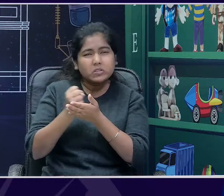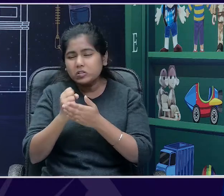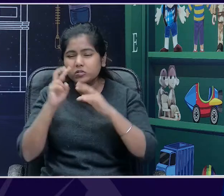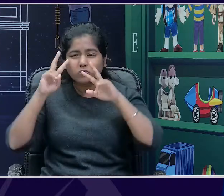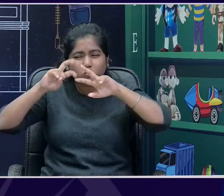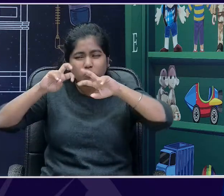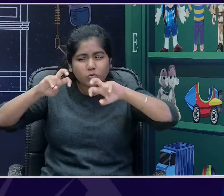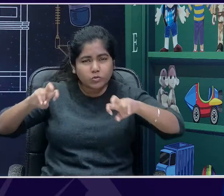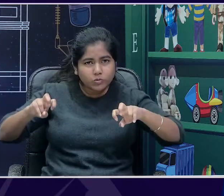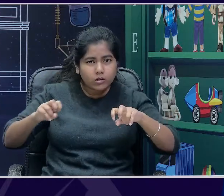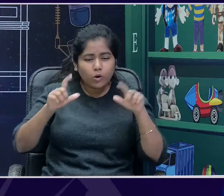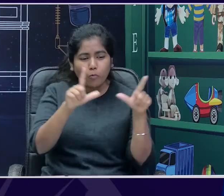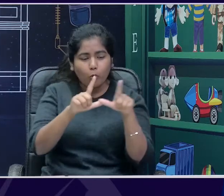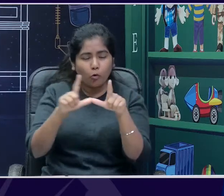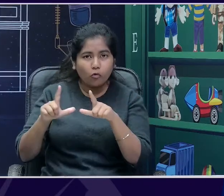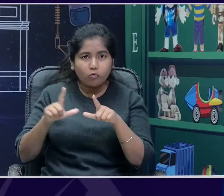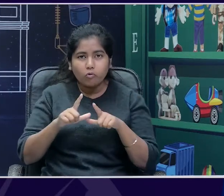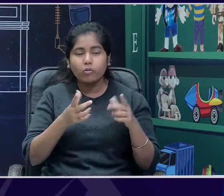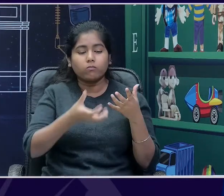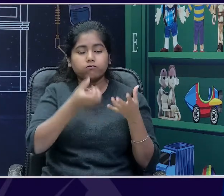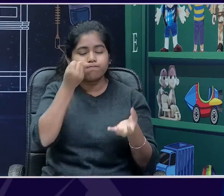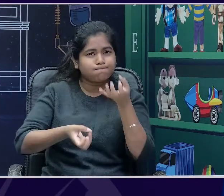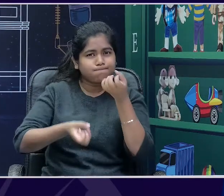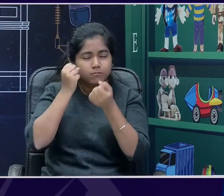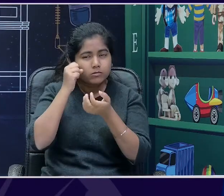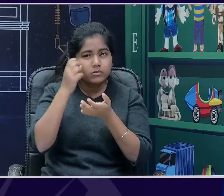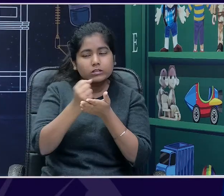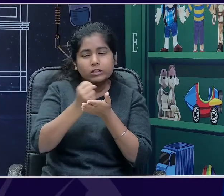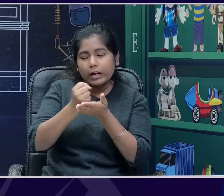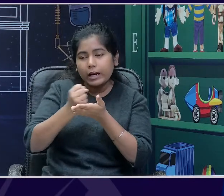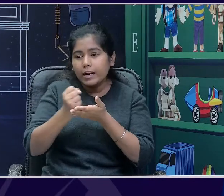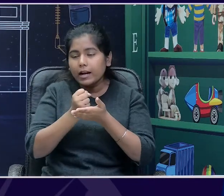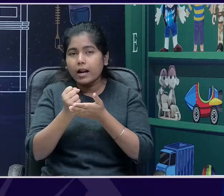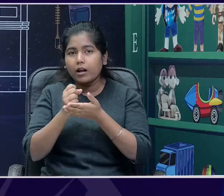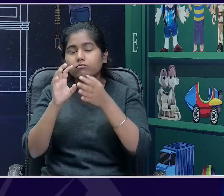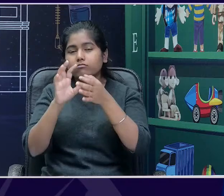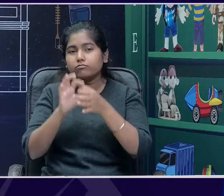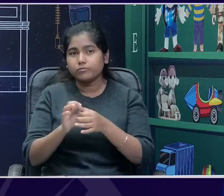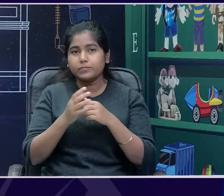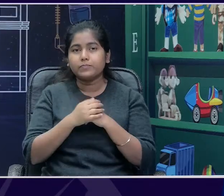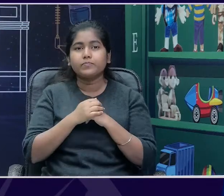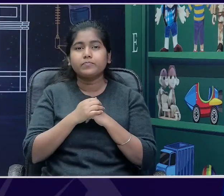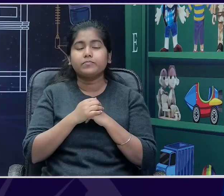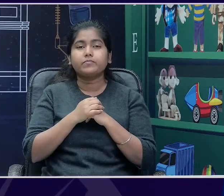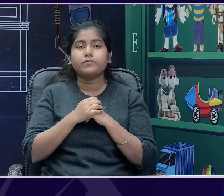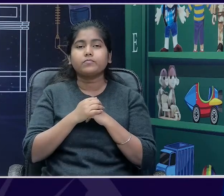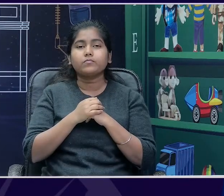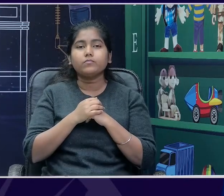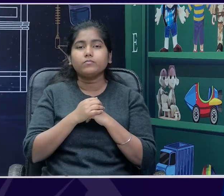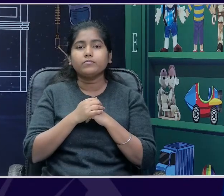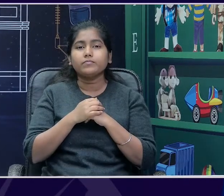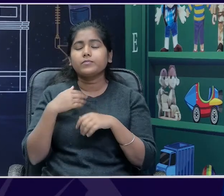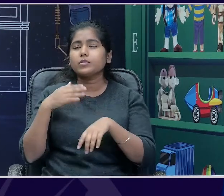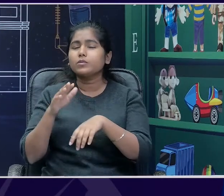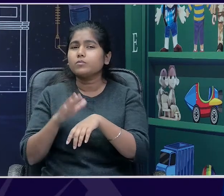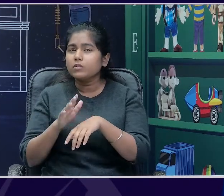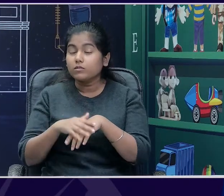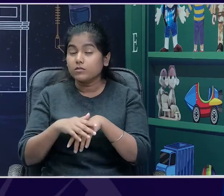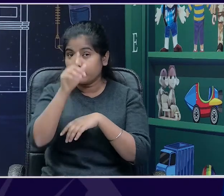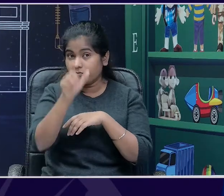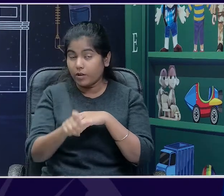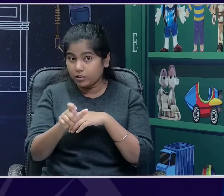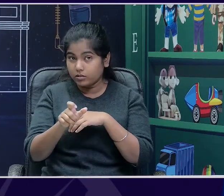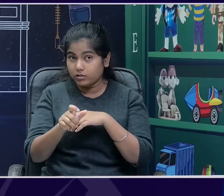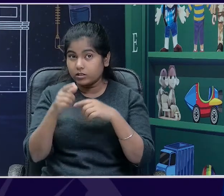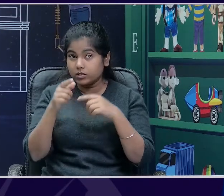collecting evidences to know about that thing. So what was the thing, that was, that was a person. Ignite them, yeah.